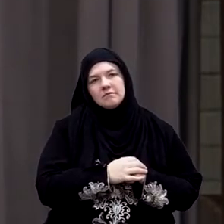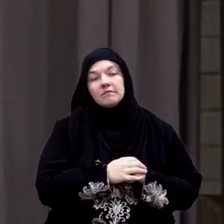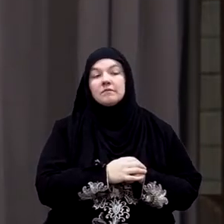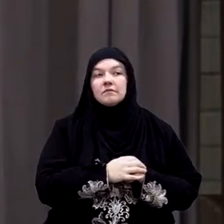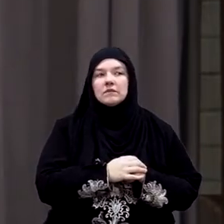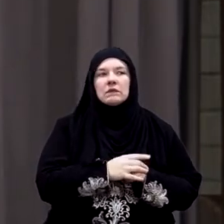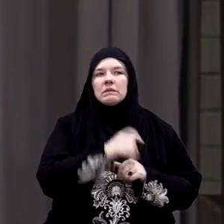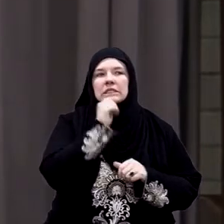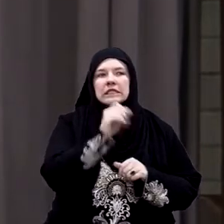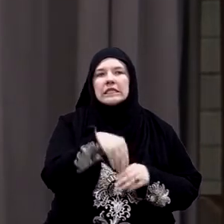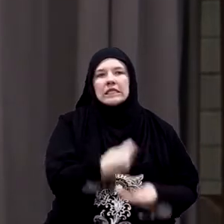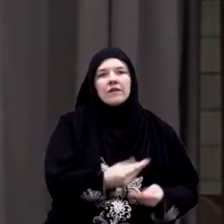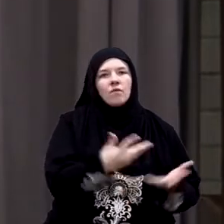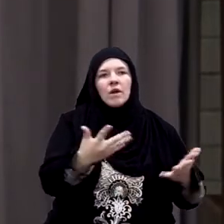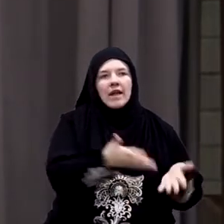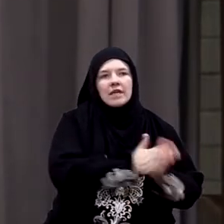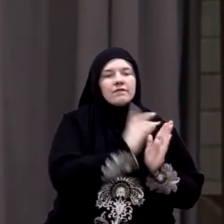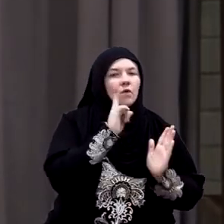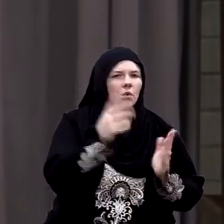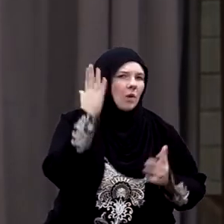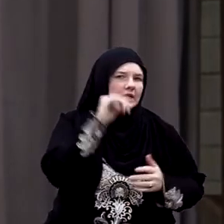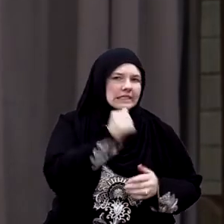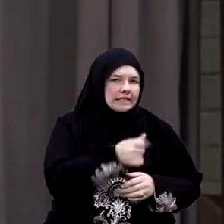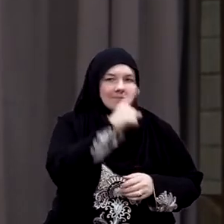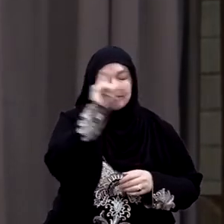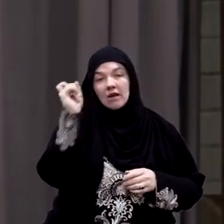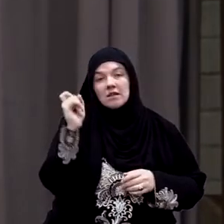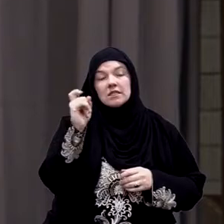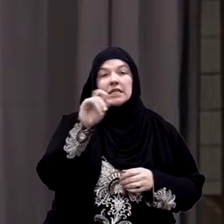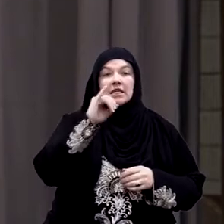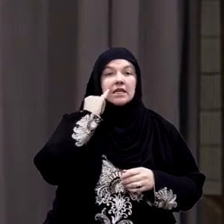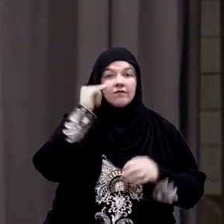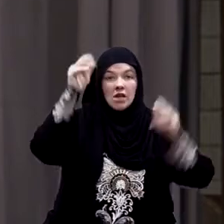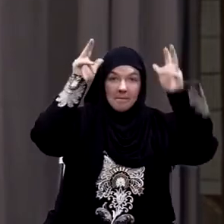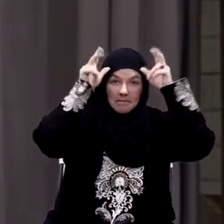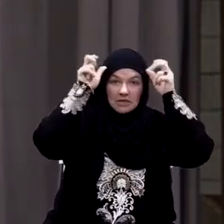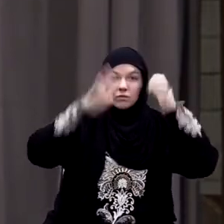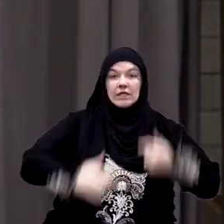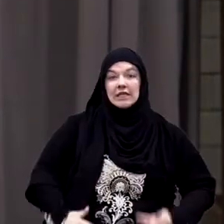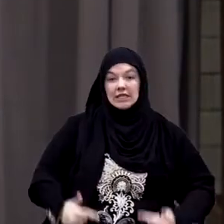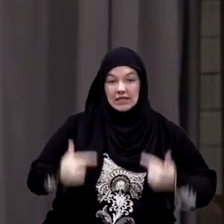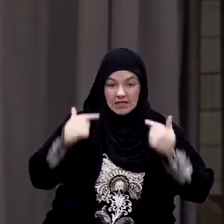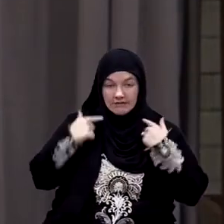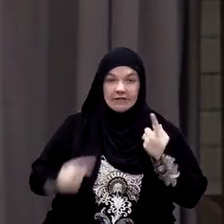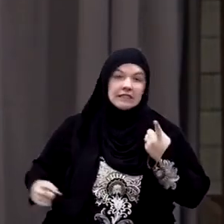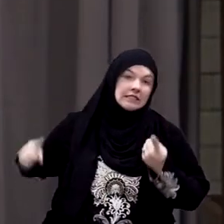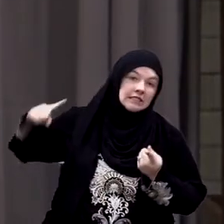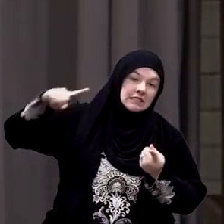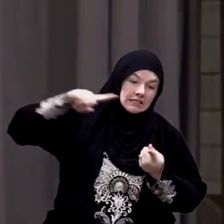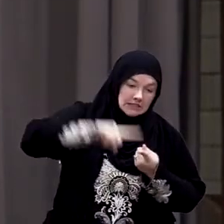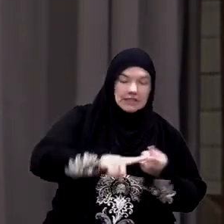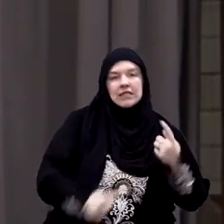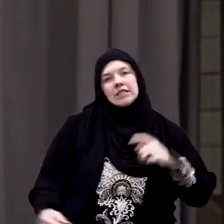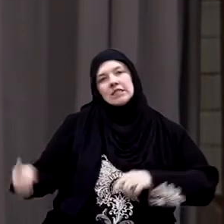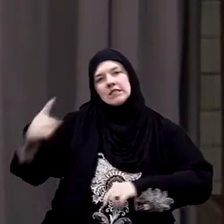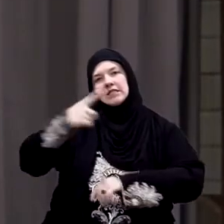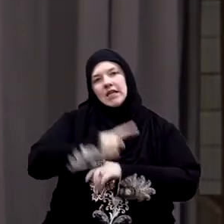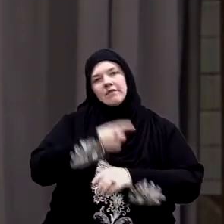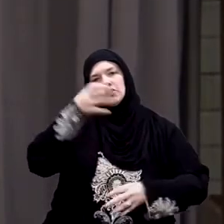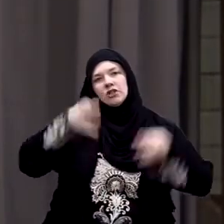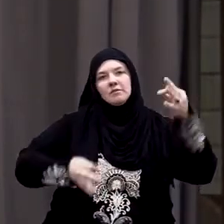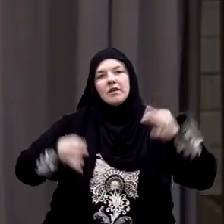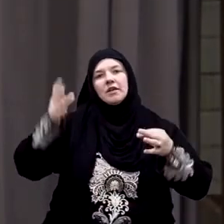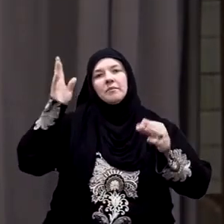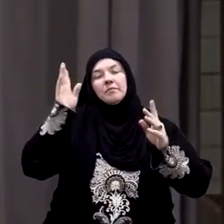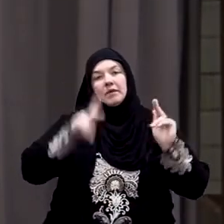So He didn't give him what he asked. Why He didn't? Because if Iblis were to live until the day people